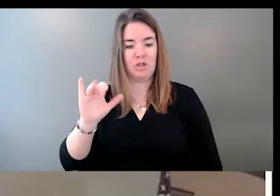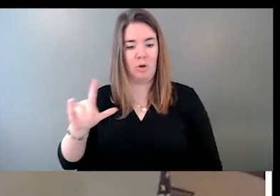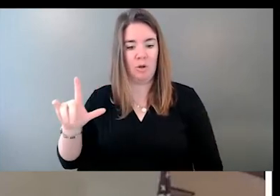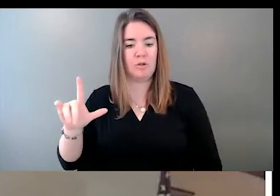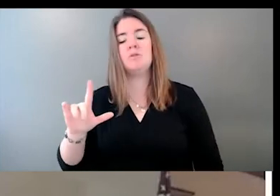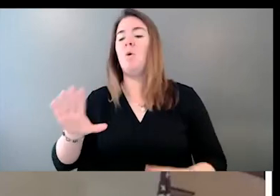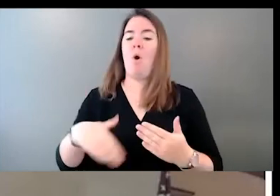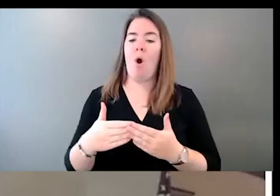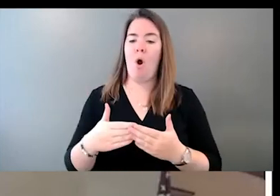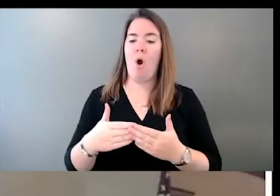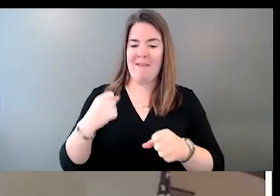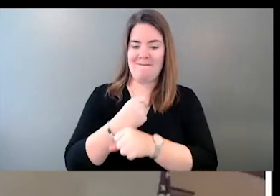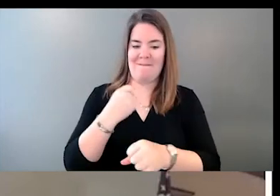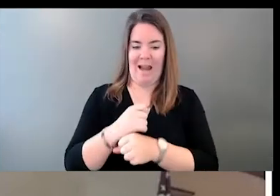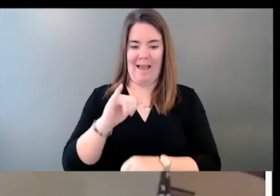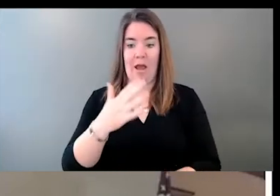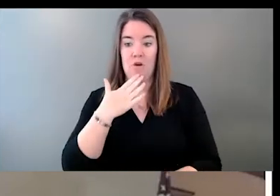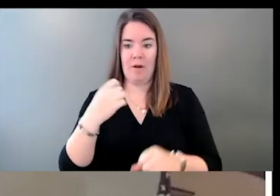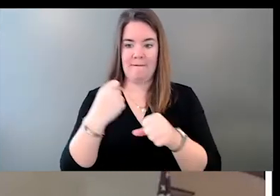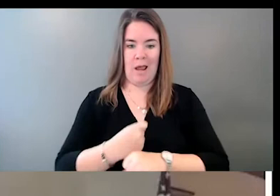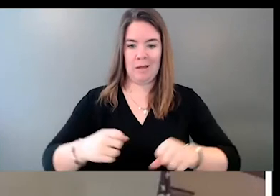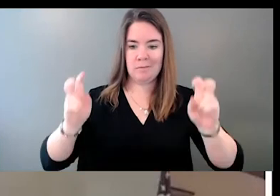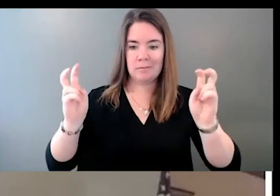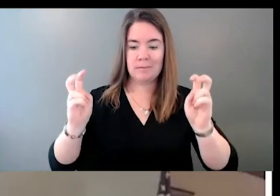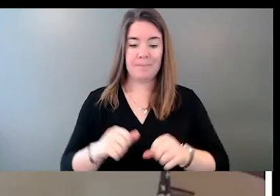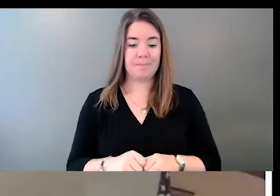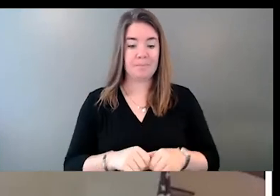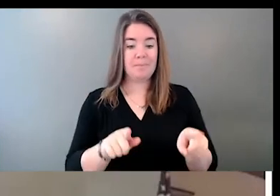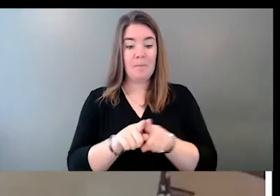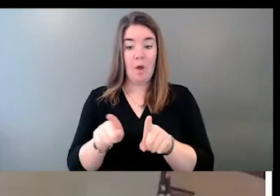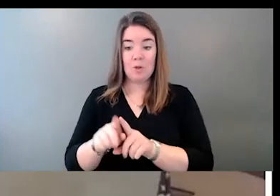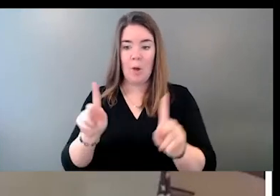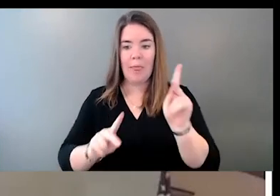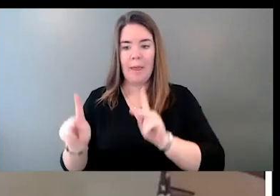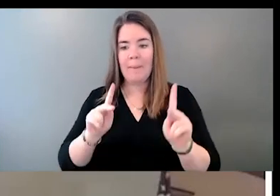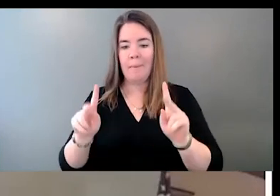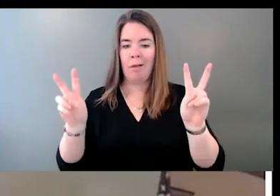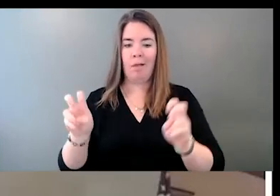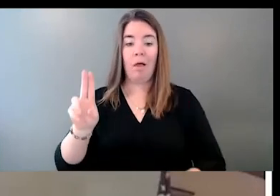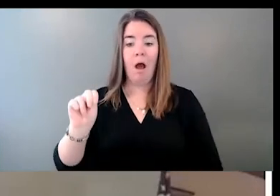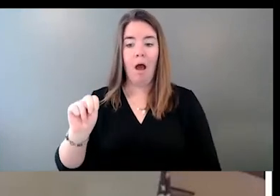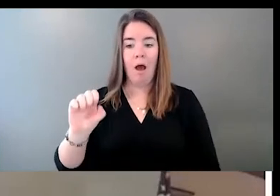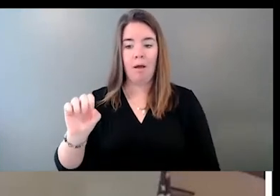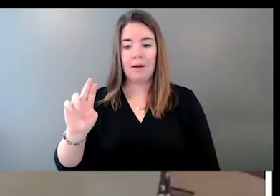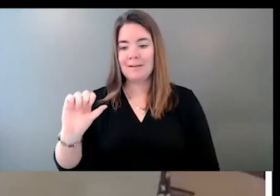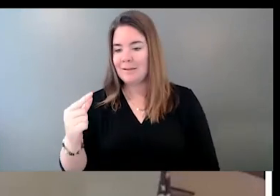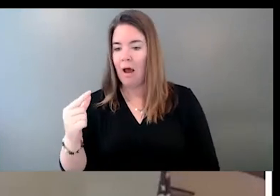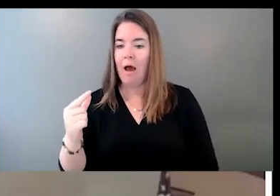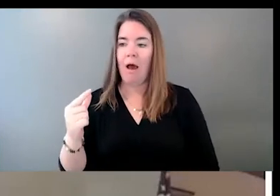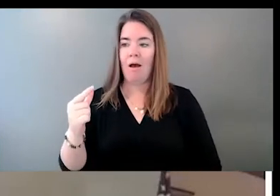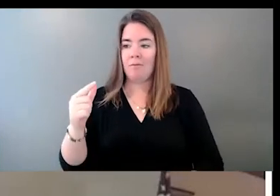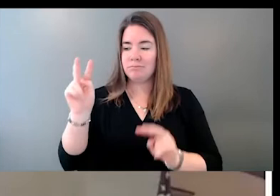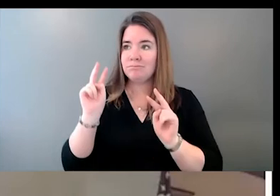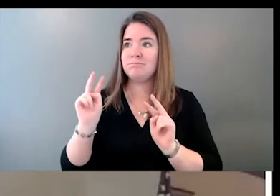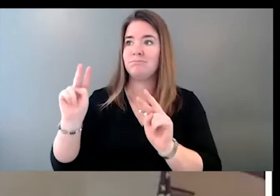fight. And among us today, our unsung heroes, our program people. The